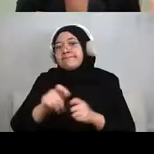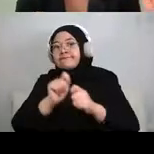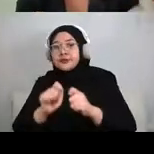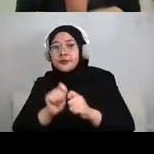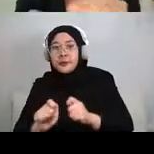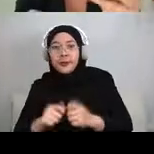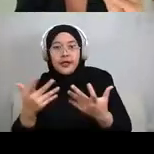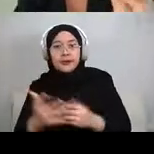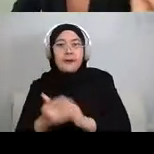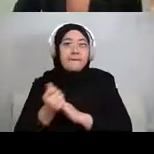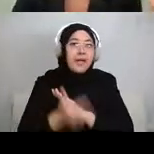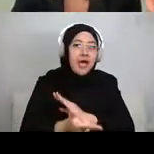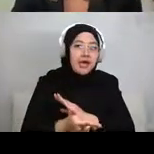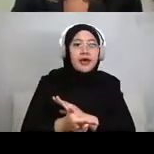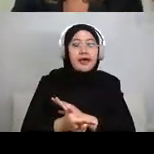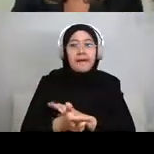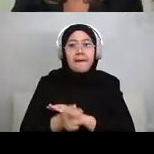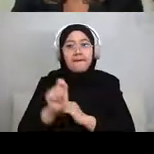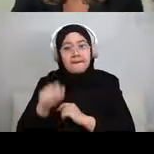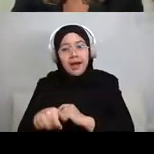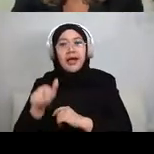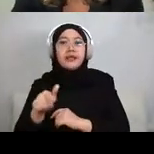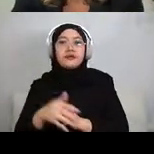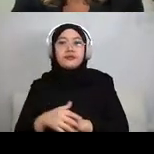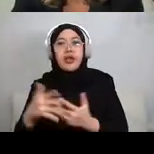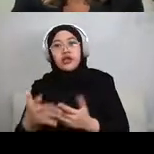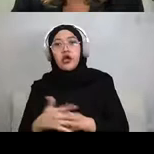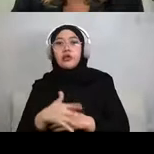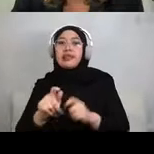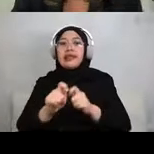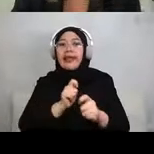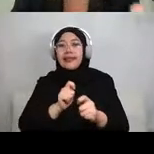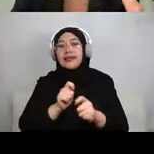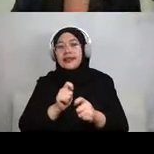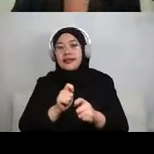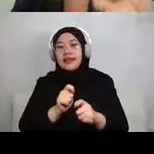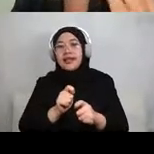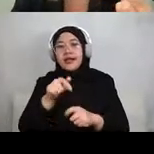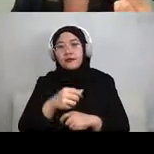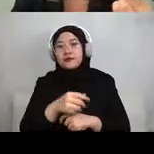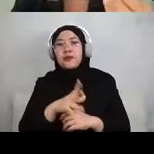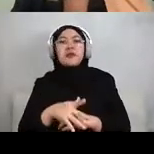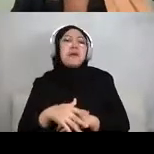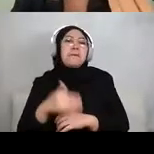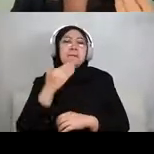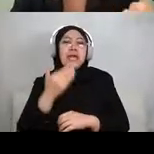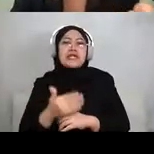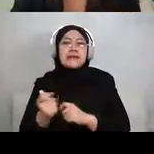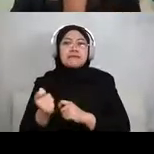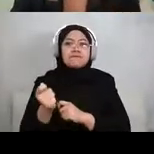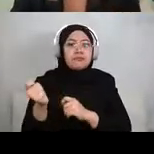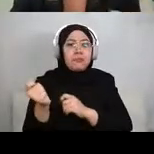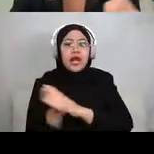a risk. If we have this payment directly to the operator, then the problem is that the